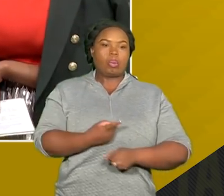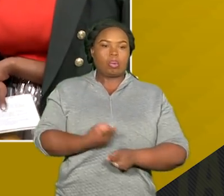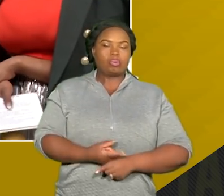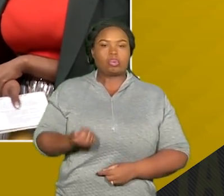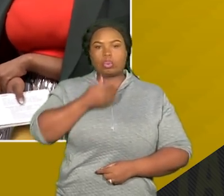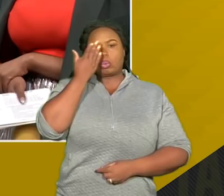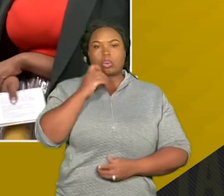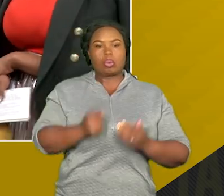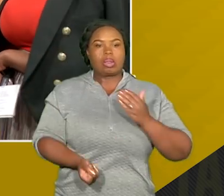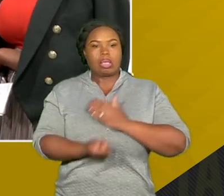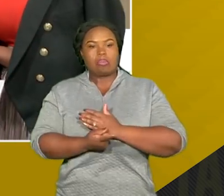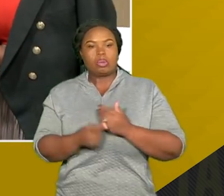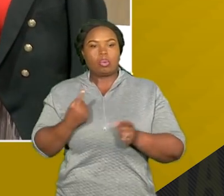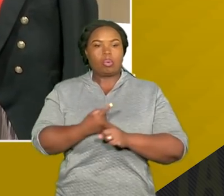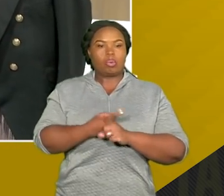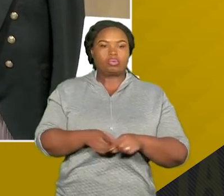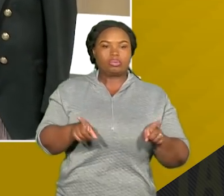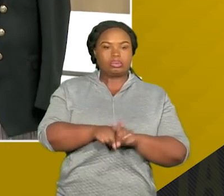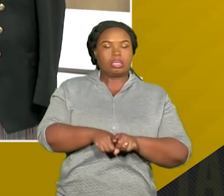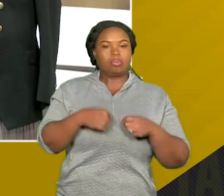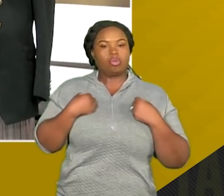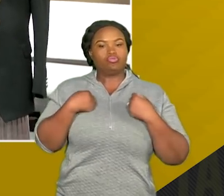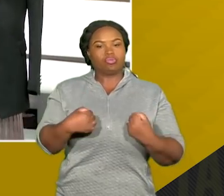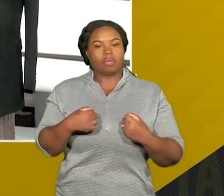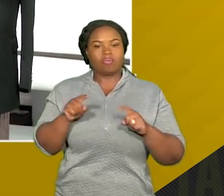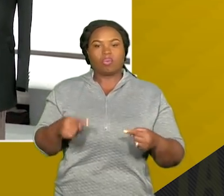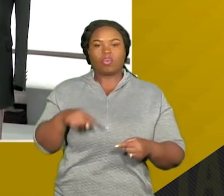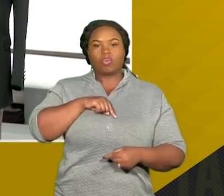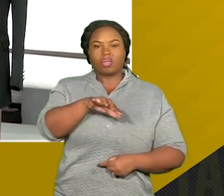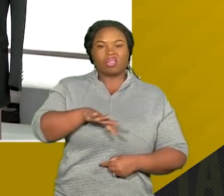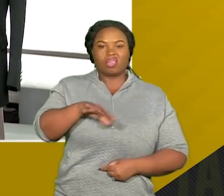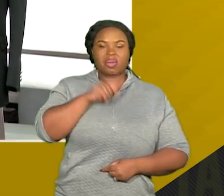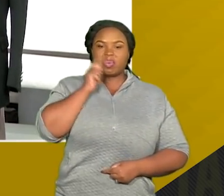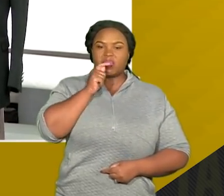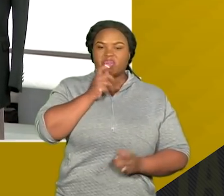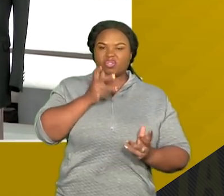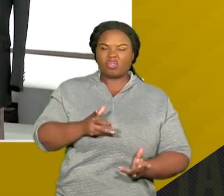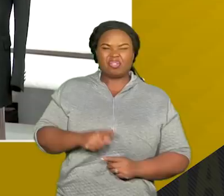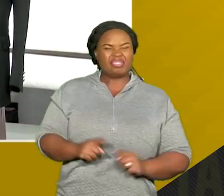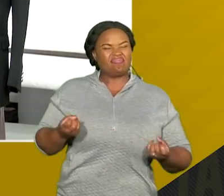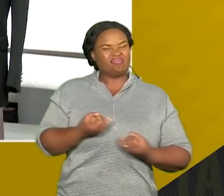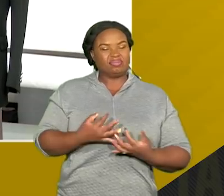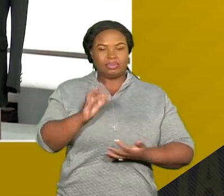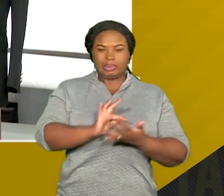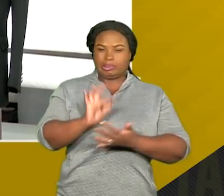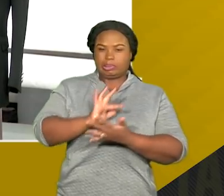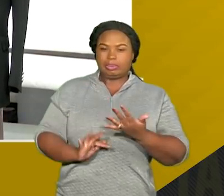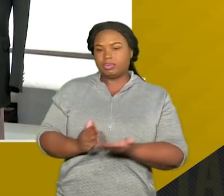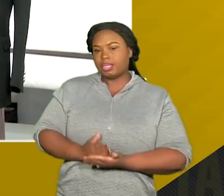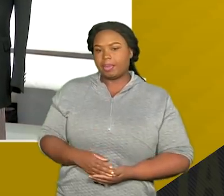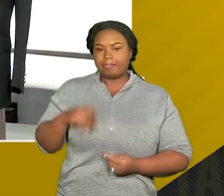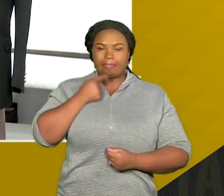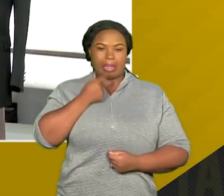akasazi kwenzakalani even imonto akwazi ukudlula nangemonto la ngoba kufunda bona mathakathi unento eyiningi but yonke leyo nto sesikhuluma siyenza amahlanje